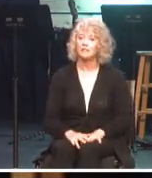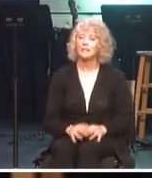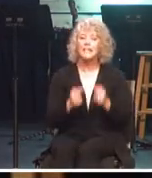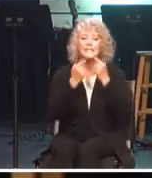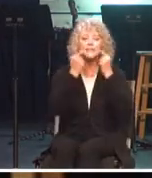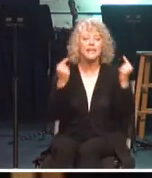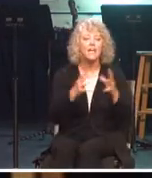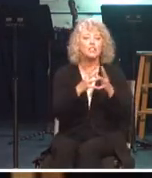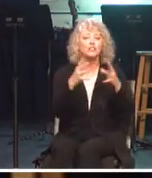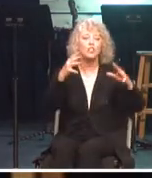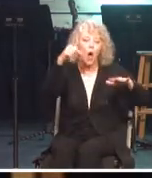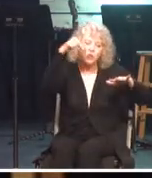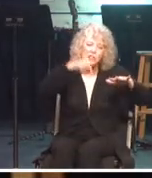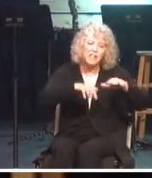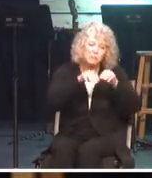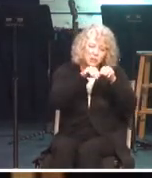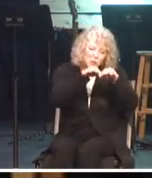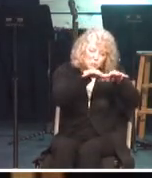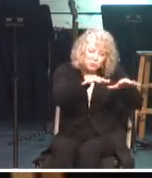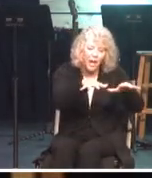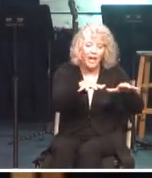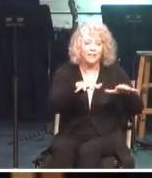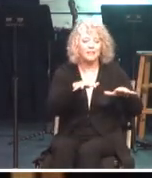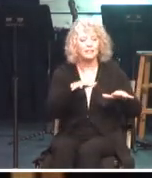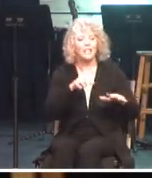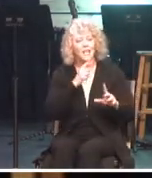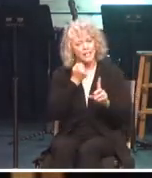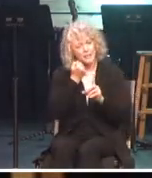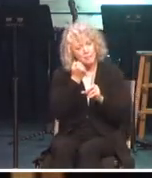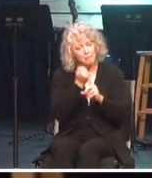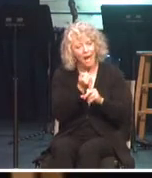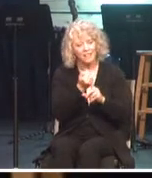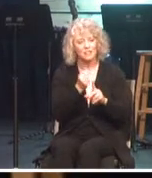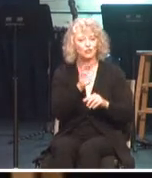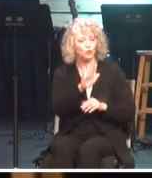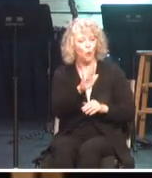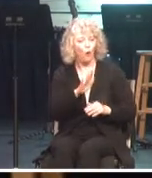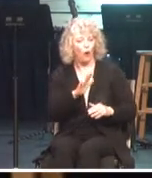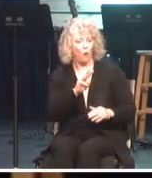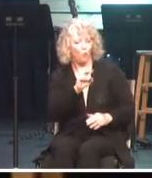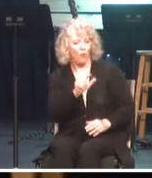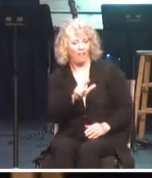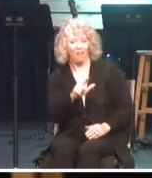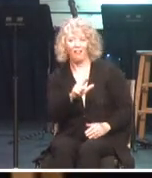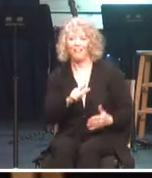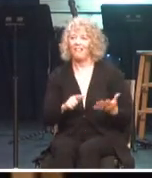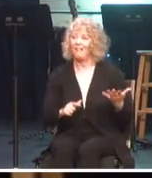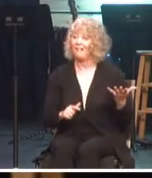Sin is so pervasive, it has also affected man's will. Man's will.